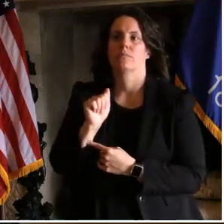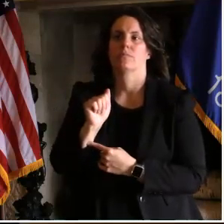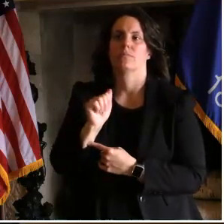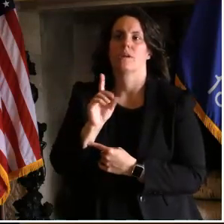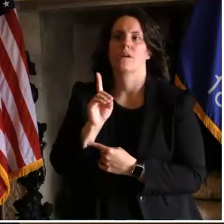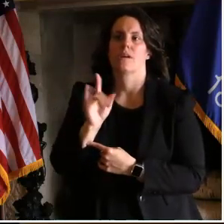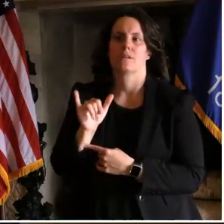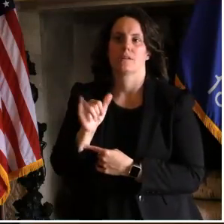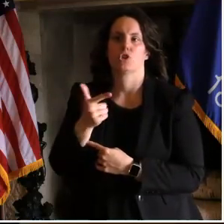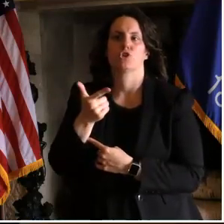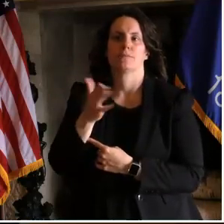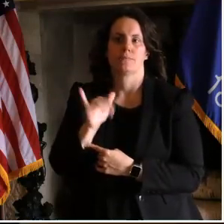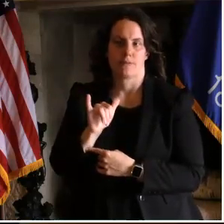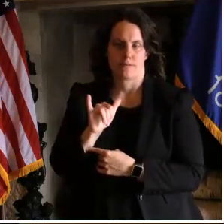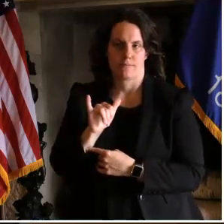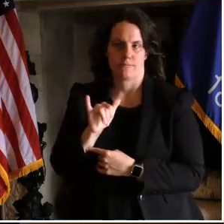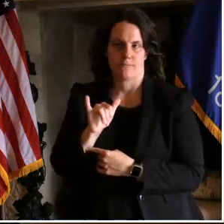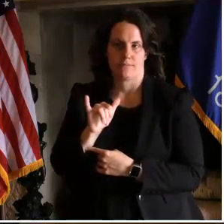Addie?